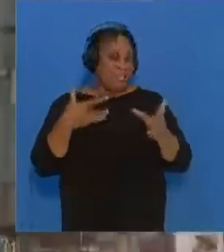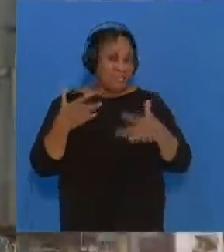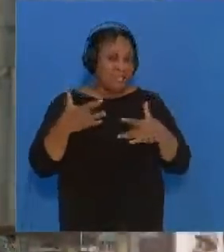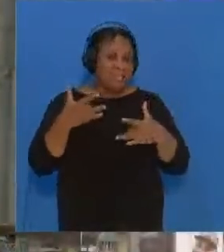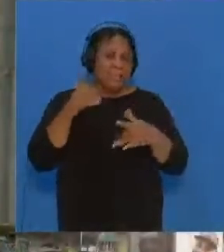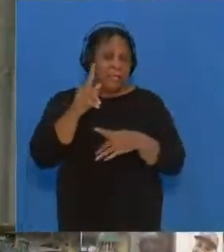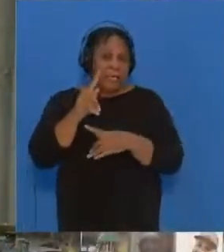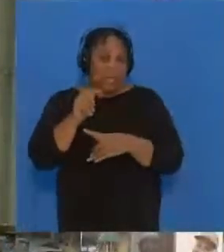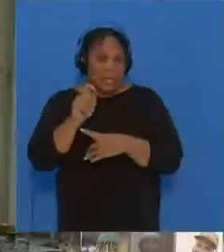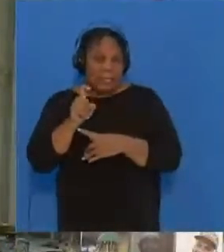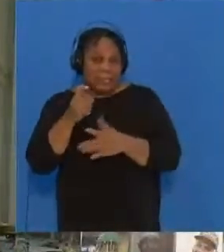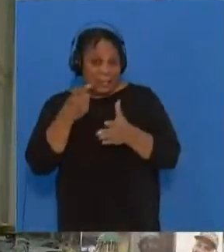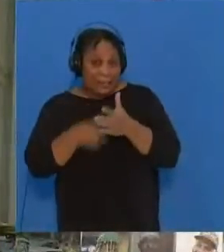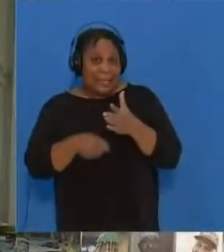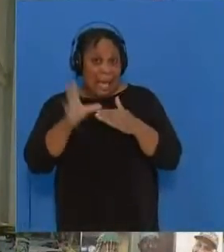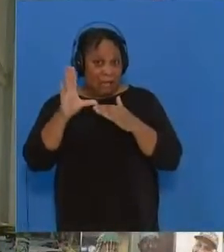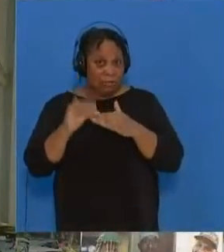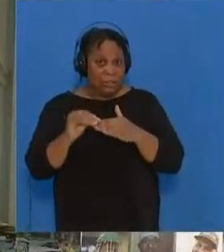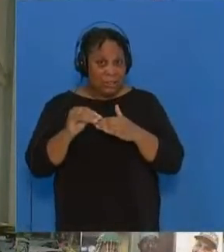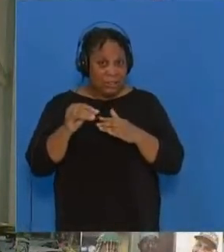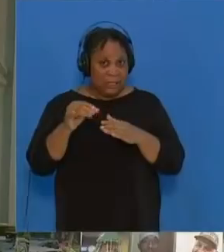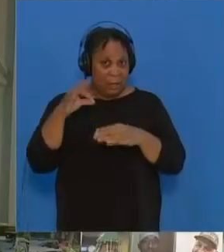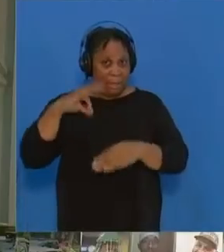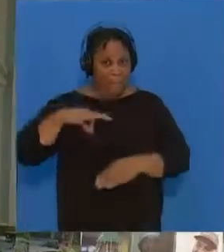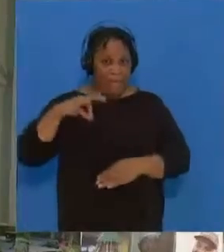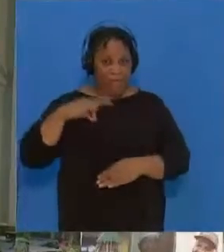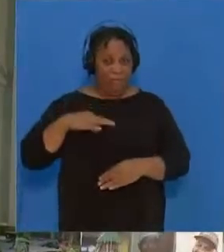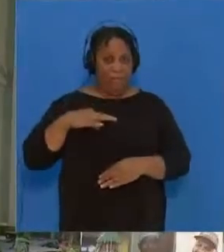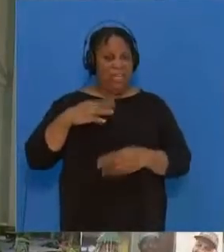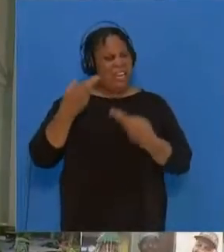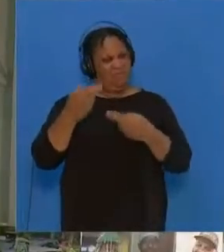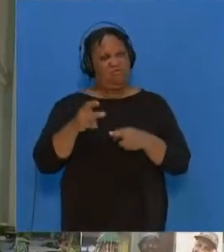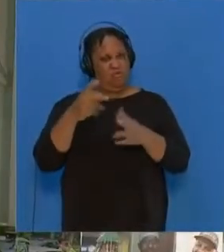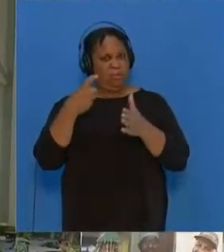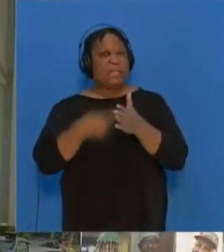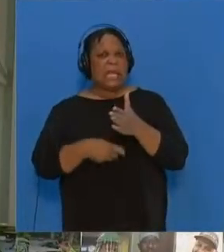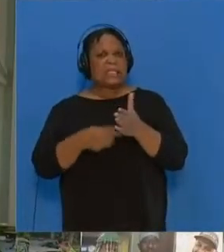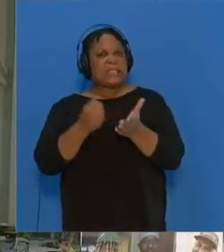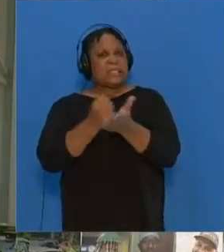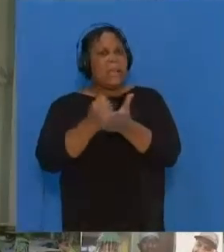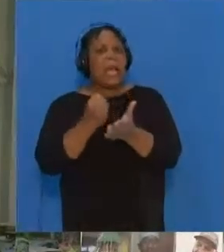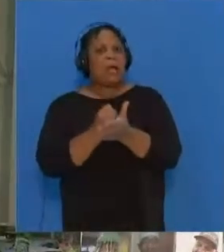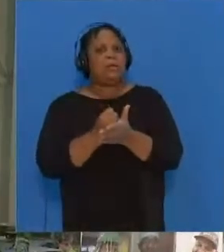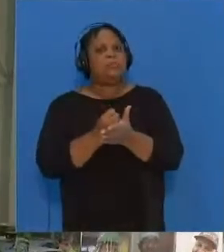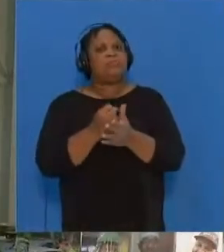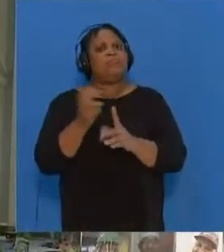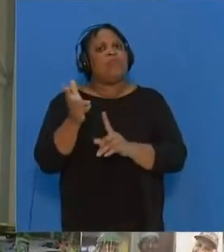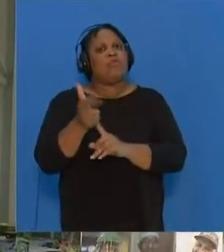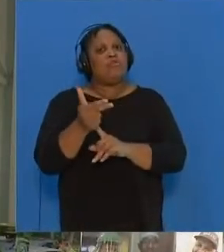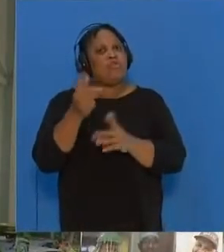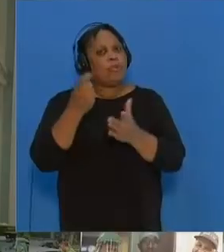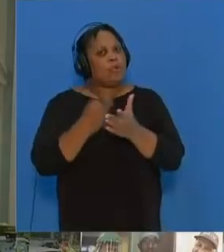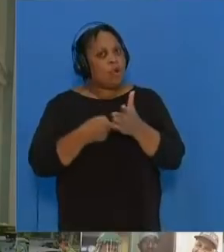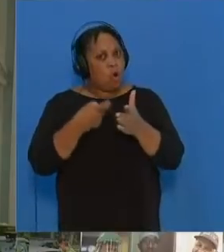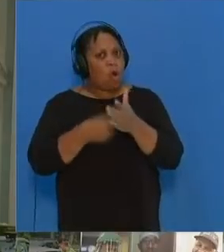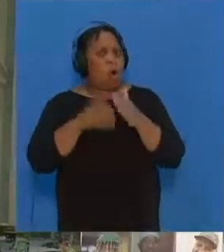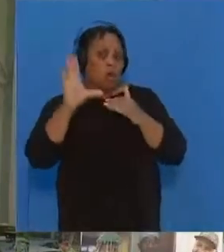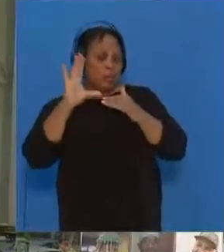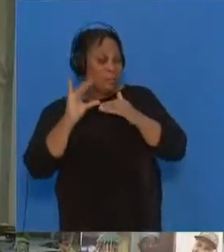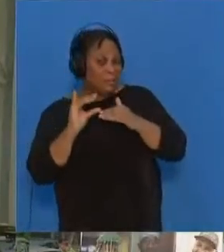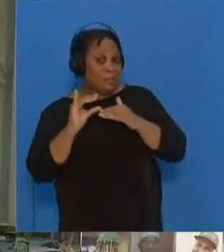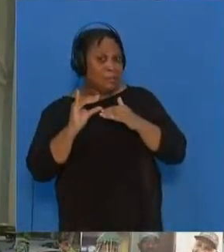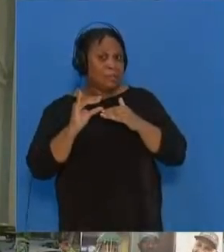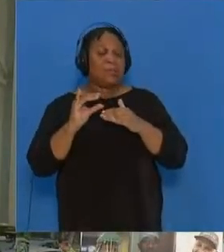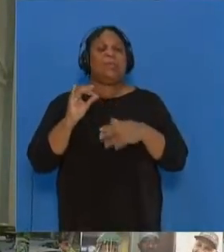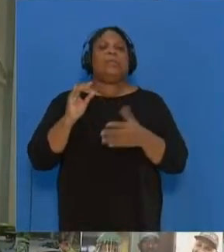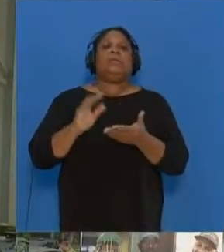tax reduction to help benefit the hotels, room taxes and things like that, to help try and keep hotel room costs down? The Minister of Finance